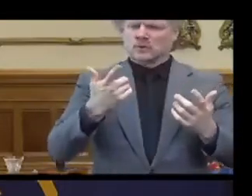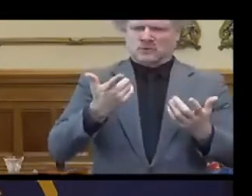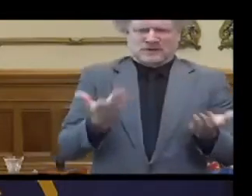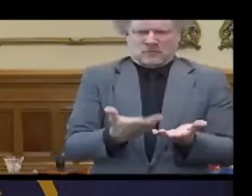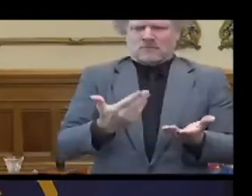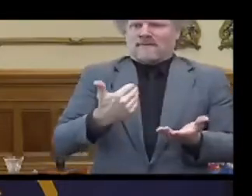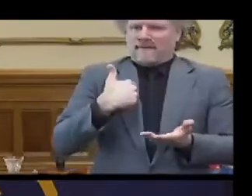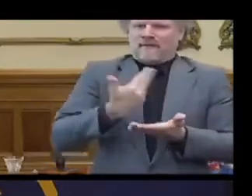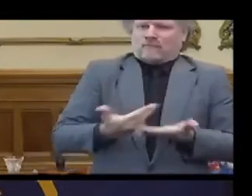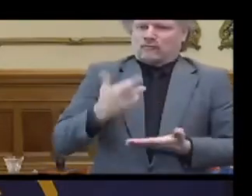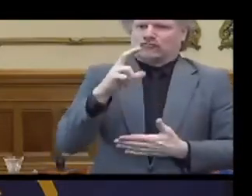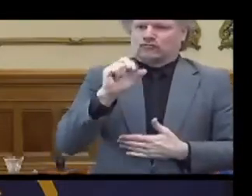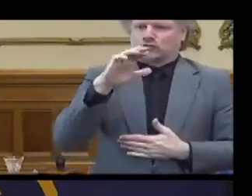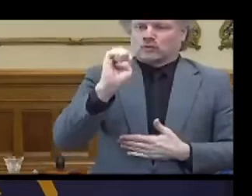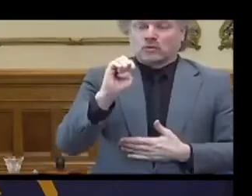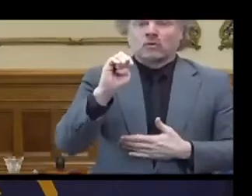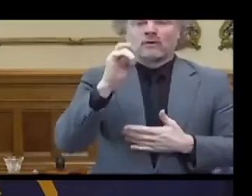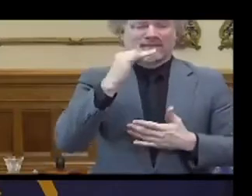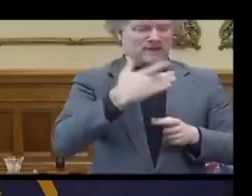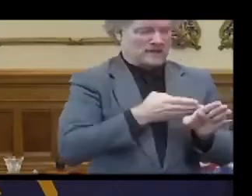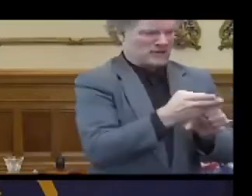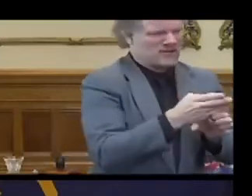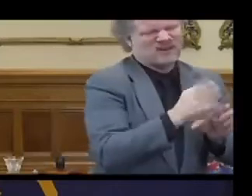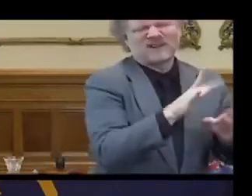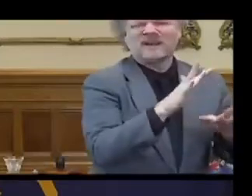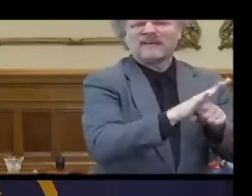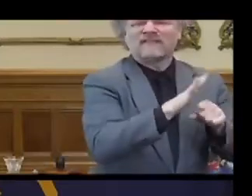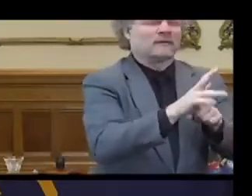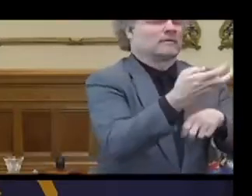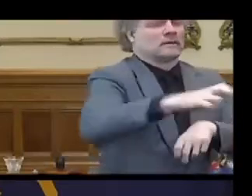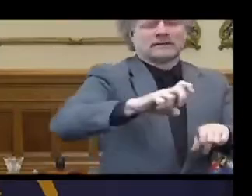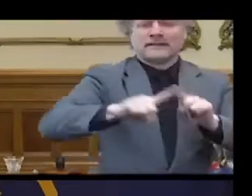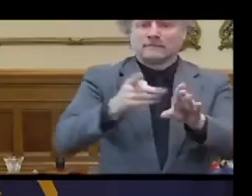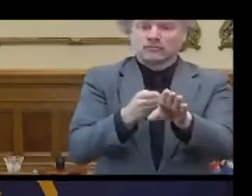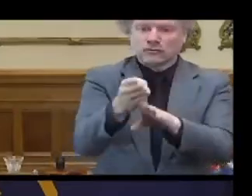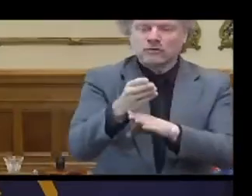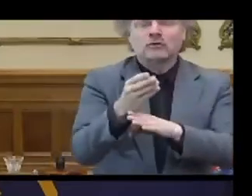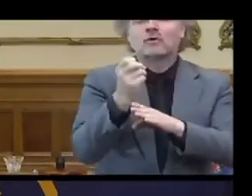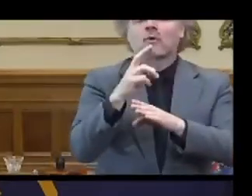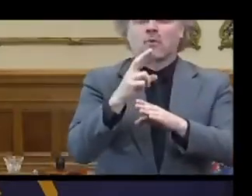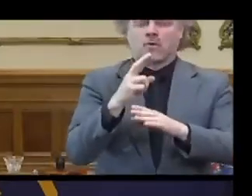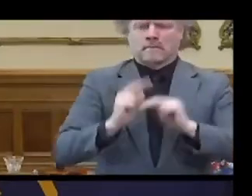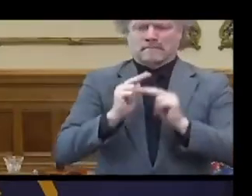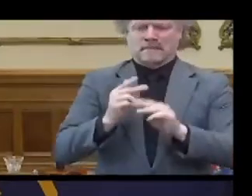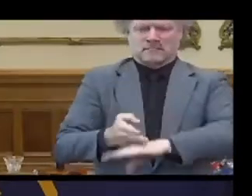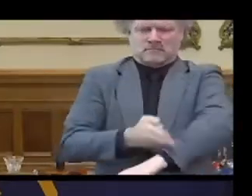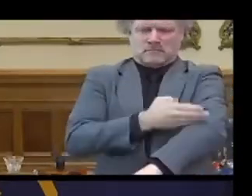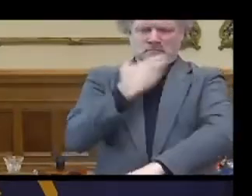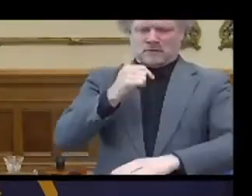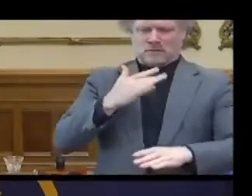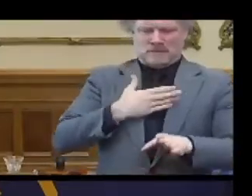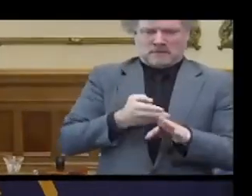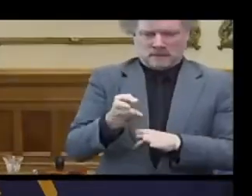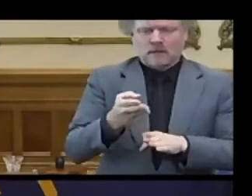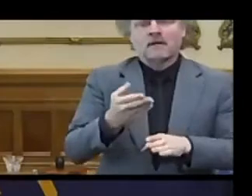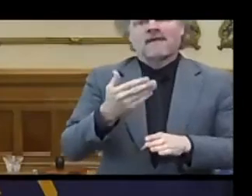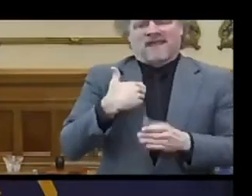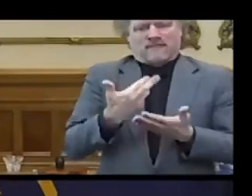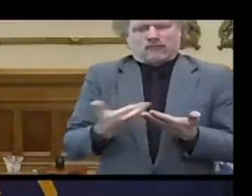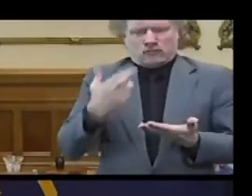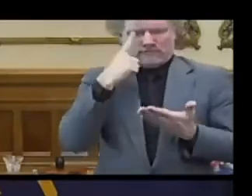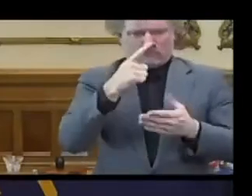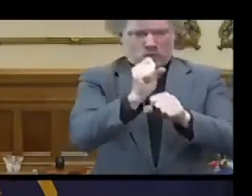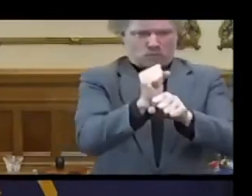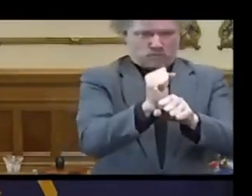resources. If you're looking to make a career change or skill up in the career that you're in, we have resources for the employee and